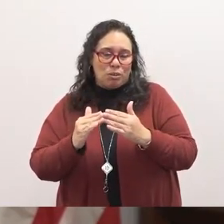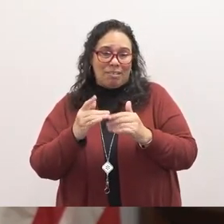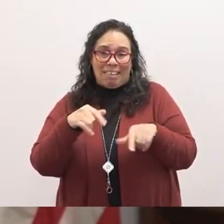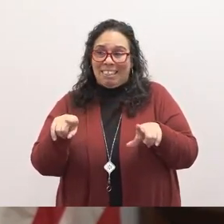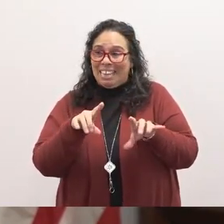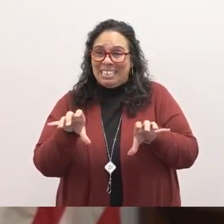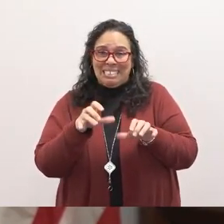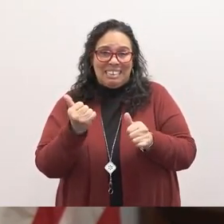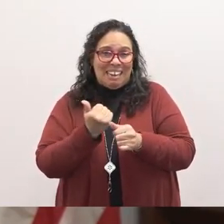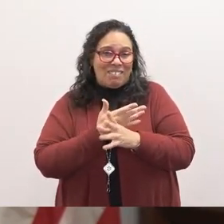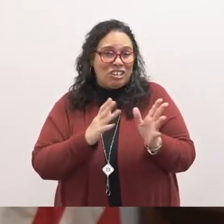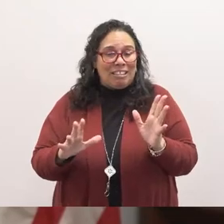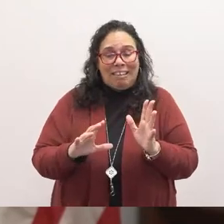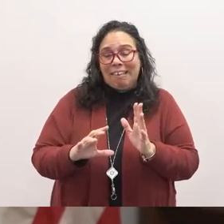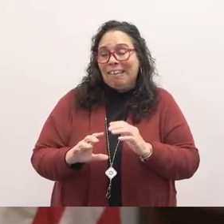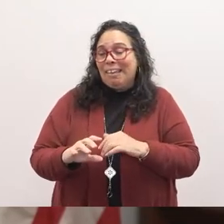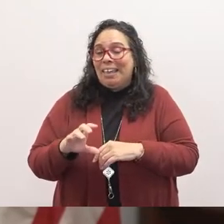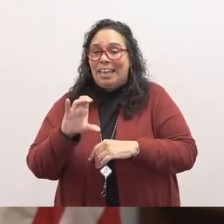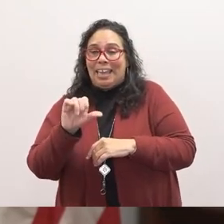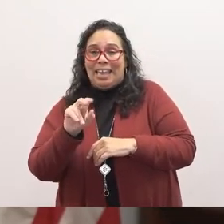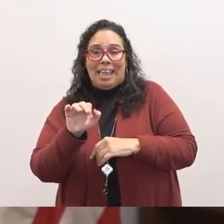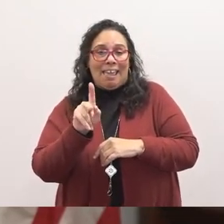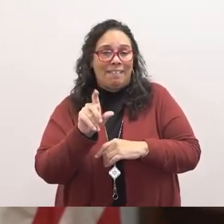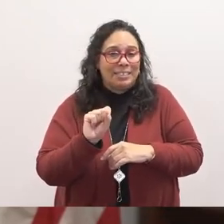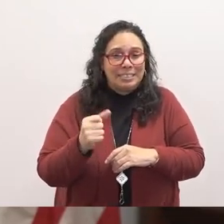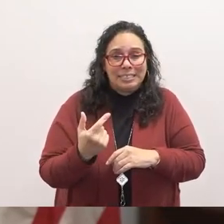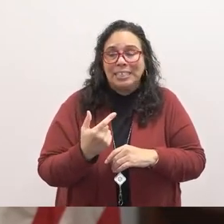from canvassing to phone calls